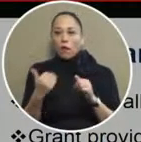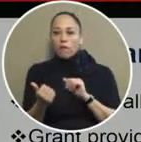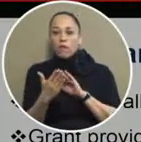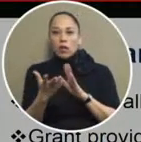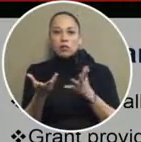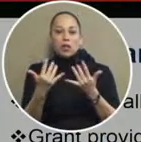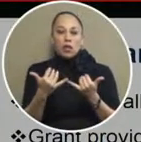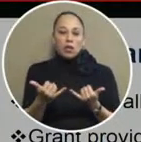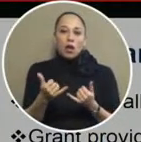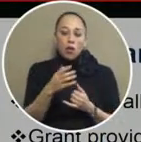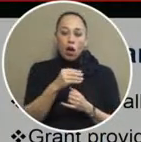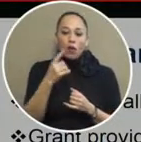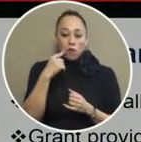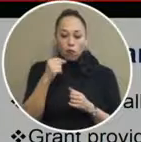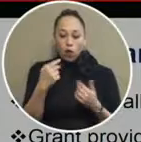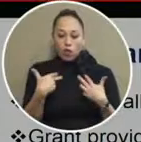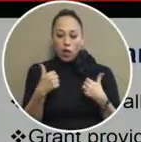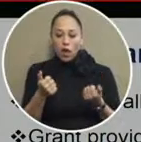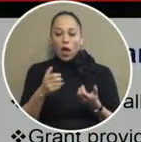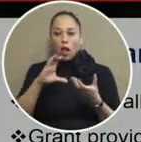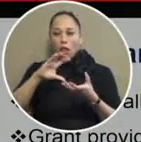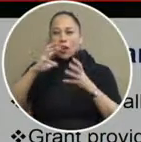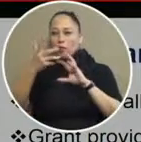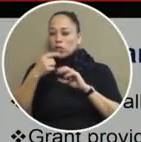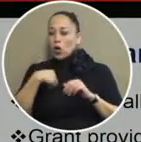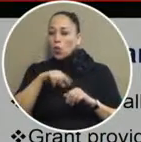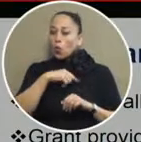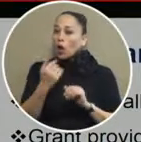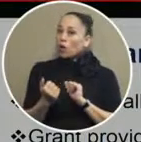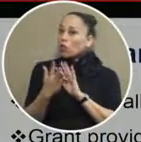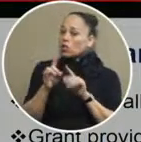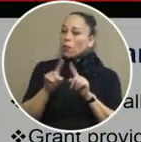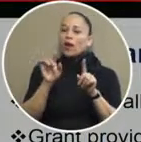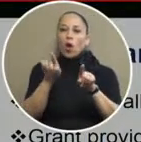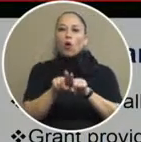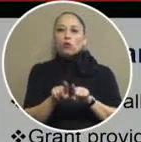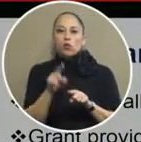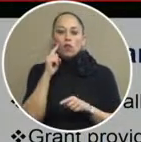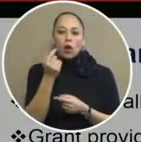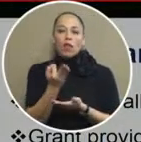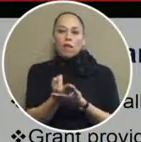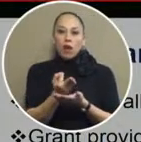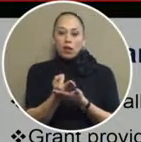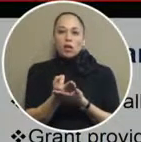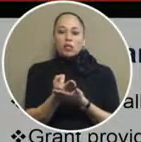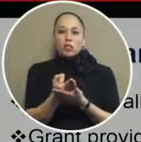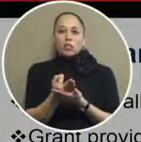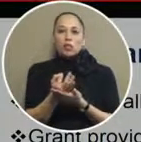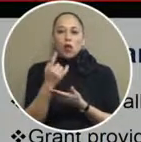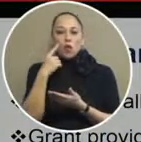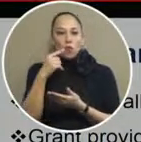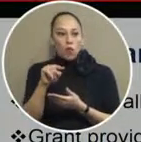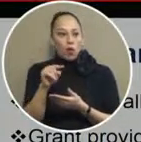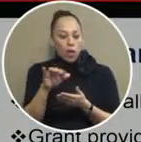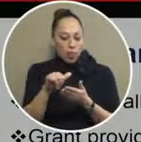the health crisis that we're addressing, but also the financial challenges now that we're going to continue to experience for an extended